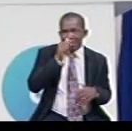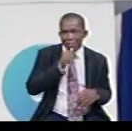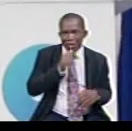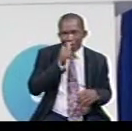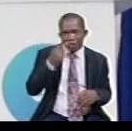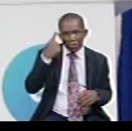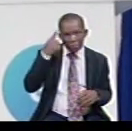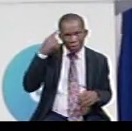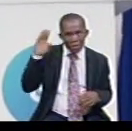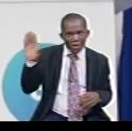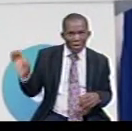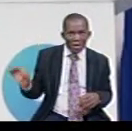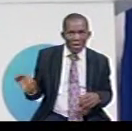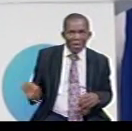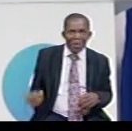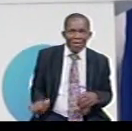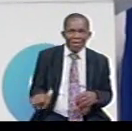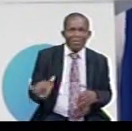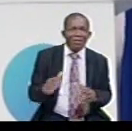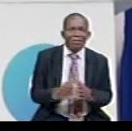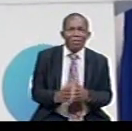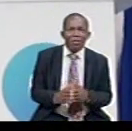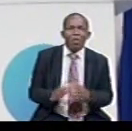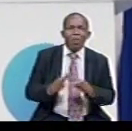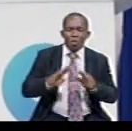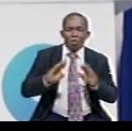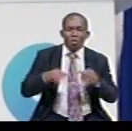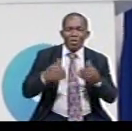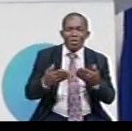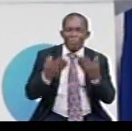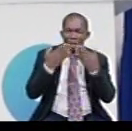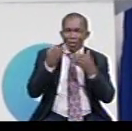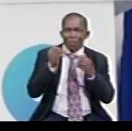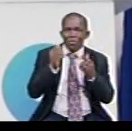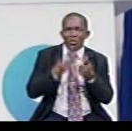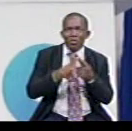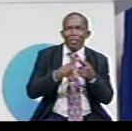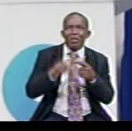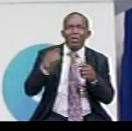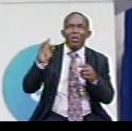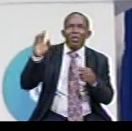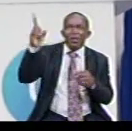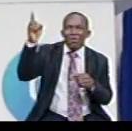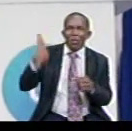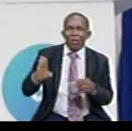Oh, give thanks unto the gods of God for his mercy endureth forever.